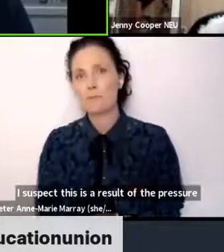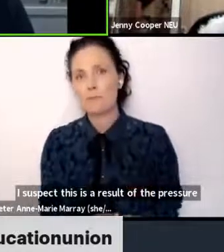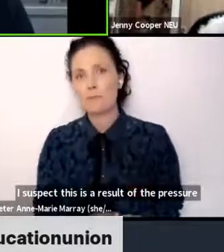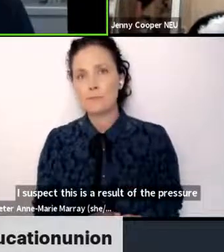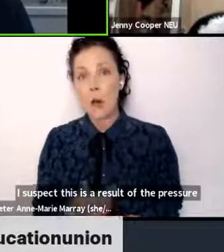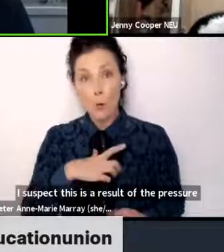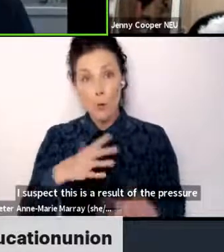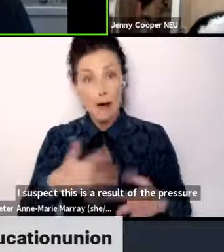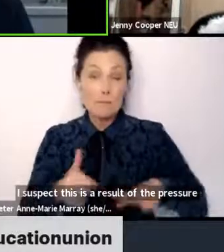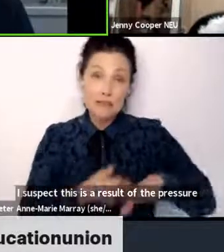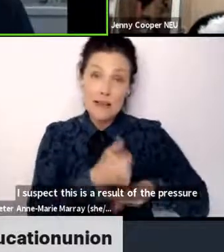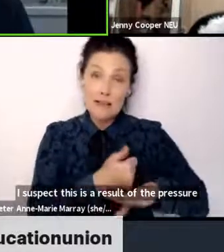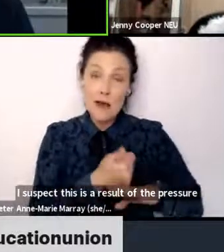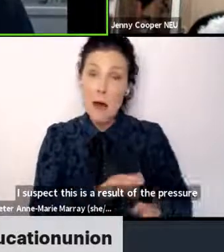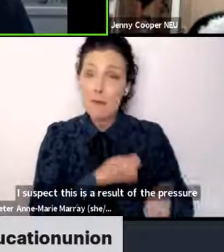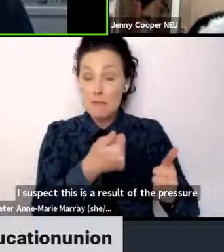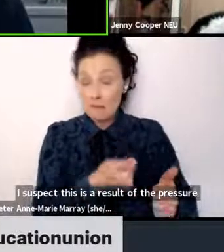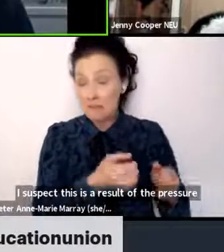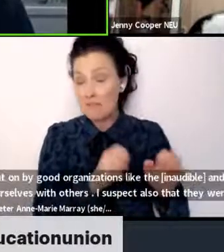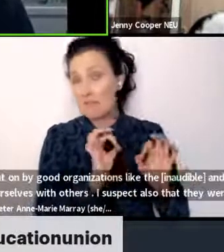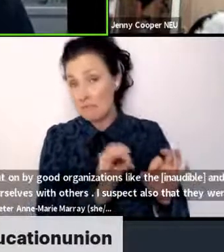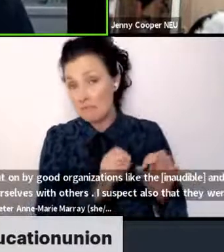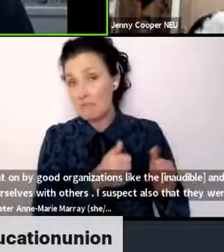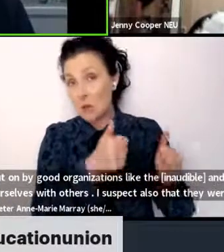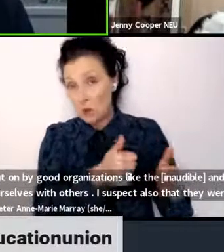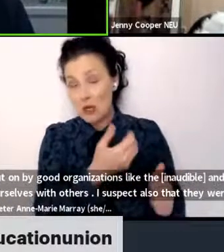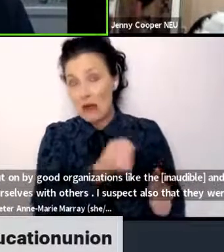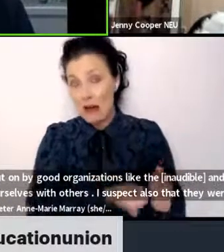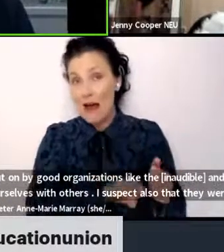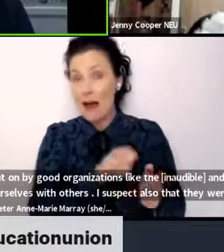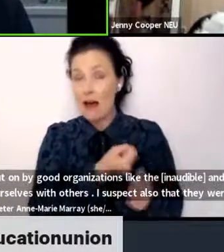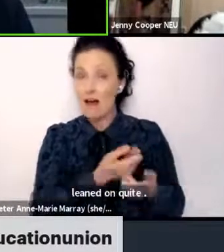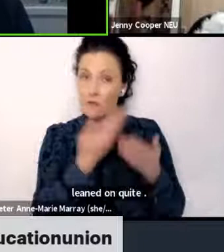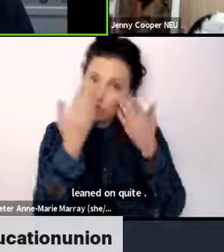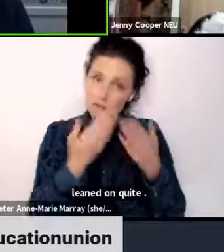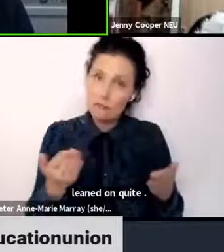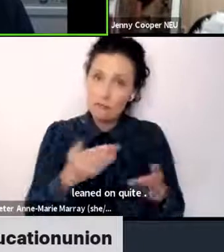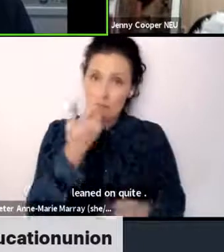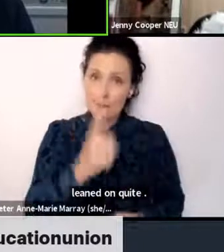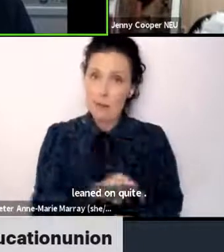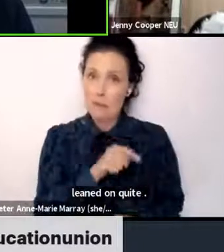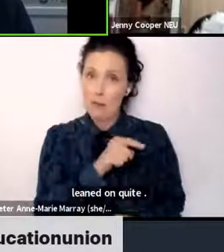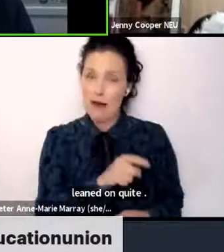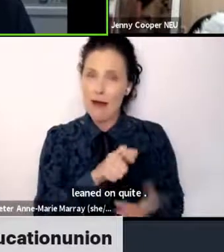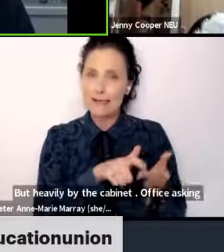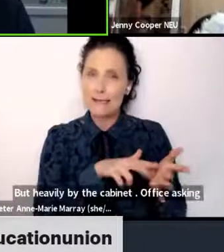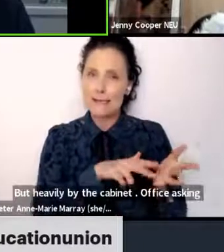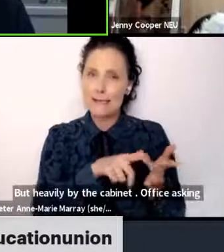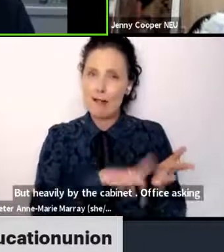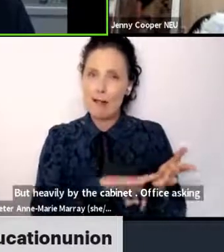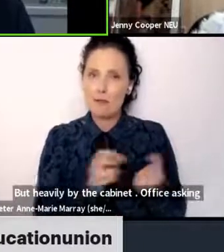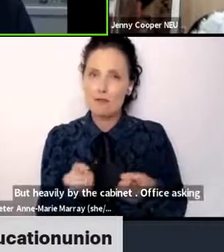we're really pleased that it has been set up. It's got some excellent civil servants working in it. We've got to know those civil servants over the last few months.